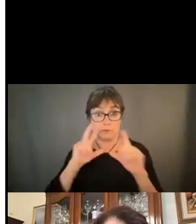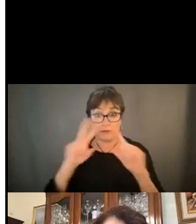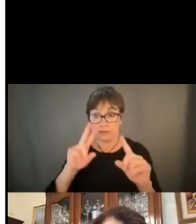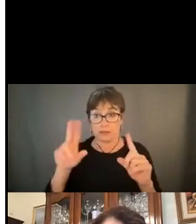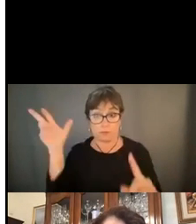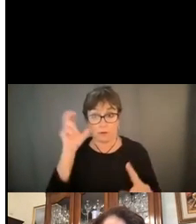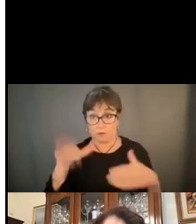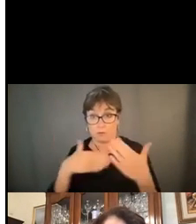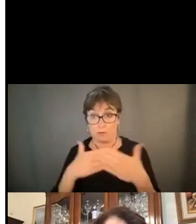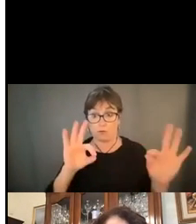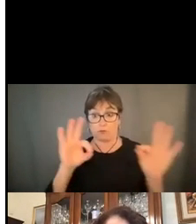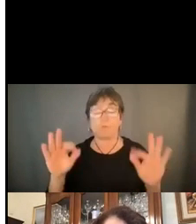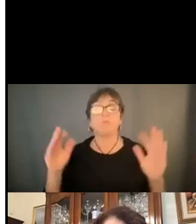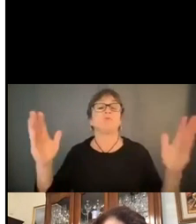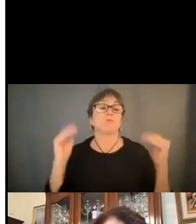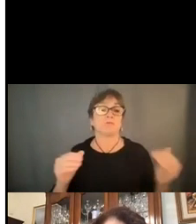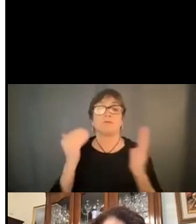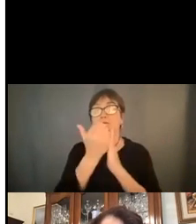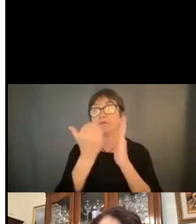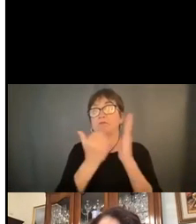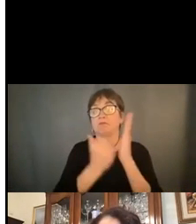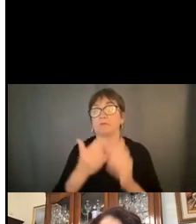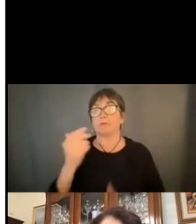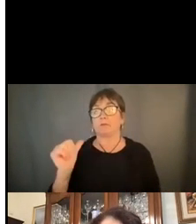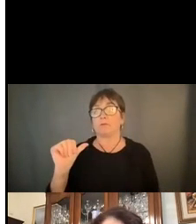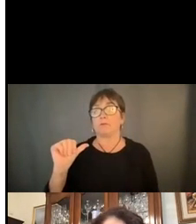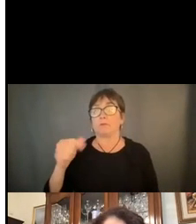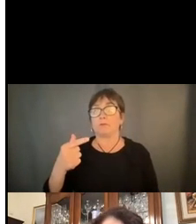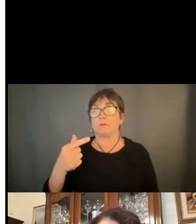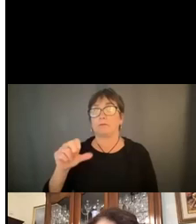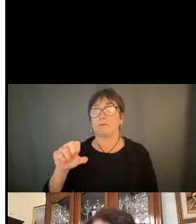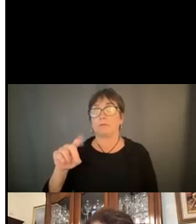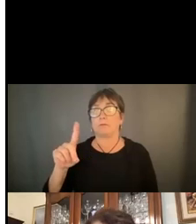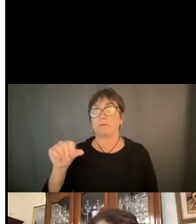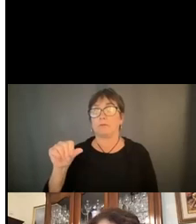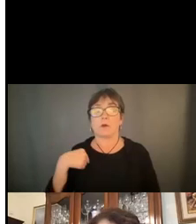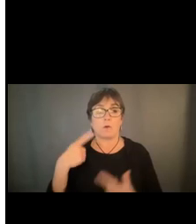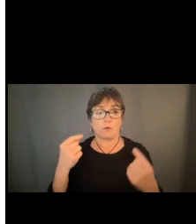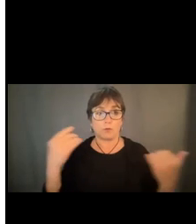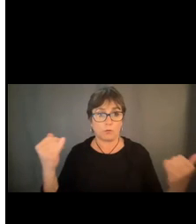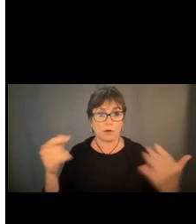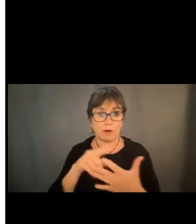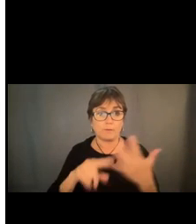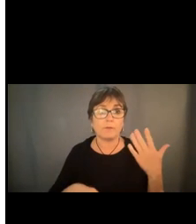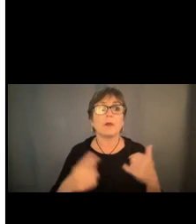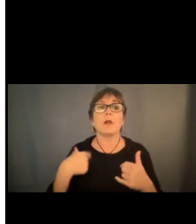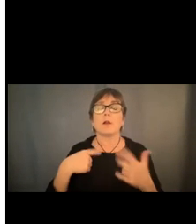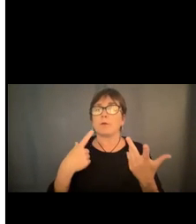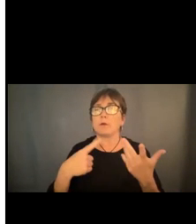agenda, we have at the beginning, we want to explain to you our new look. We have